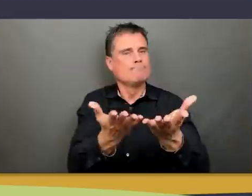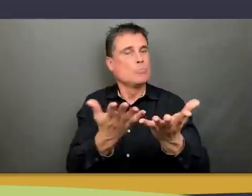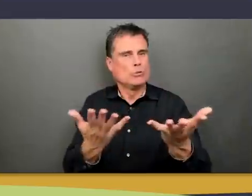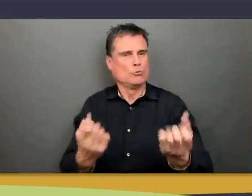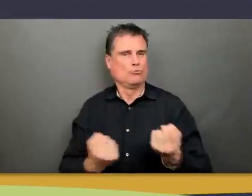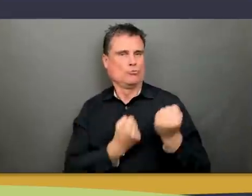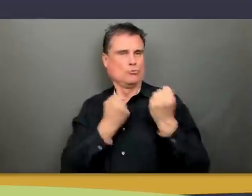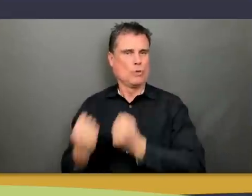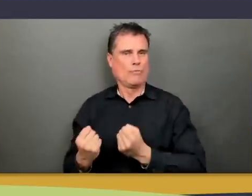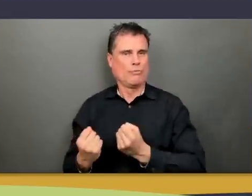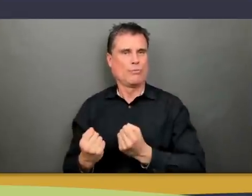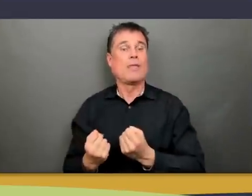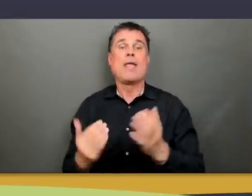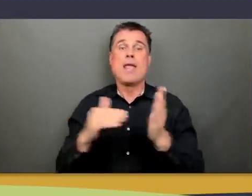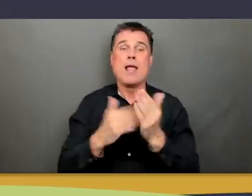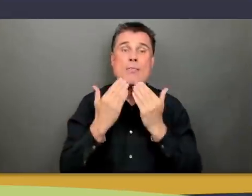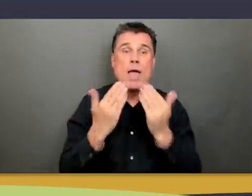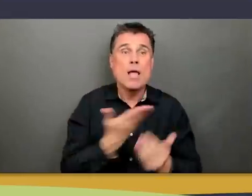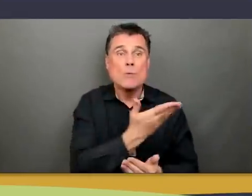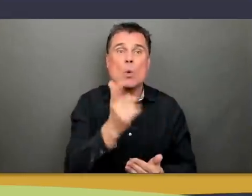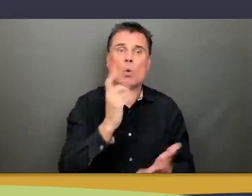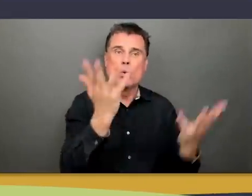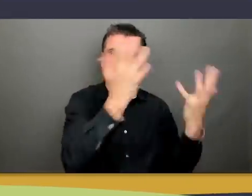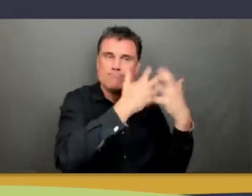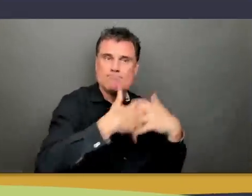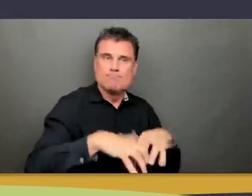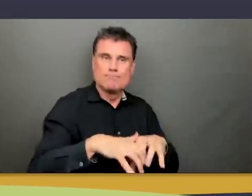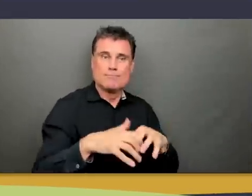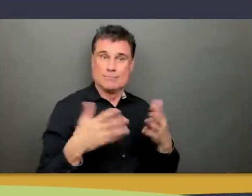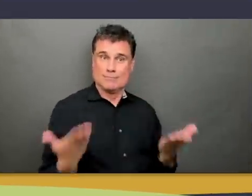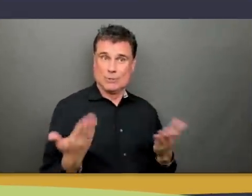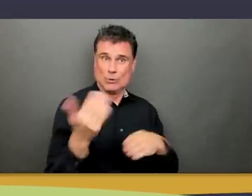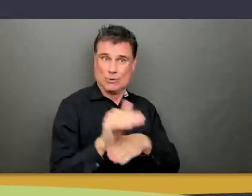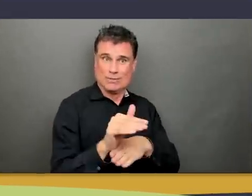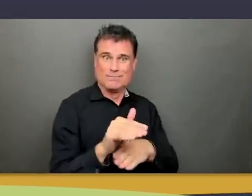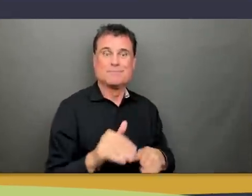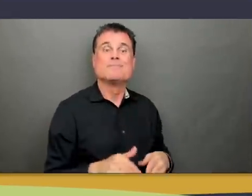Horgan, and all the recipients, and congratulations on the good work that you do.